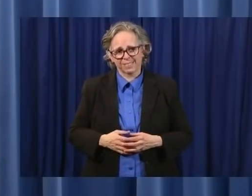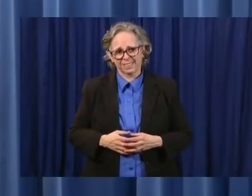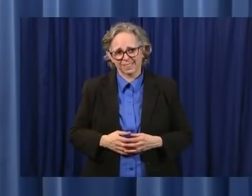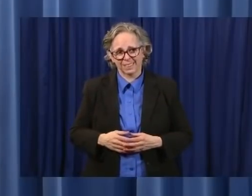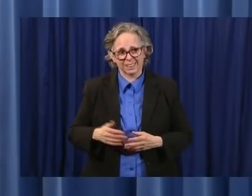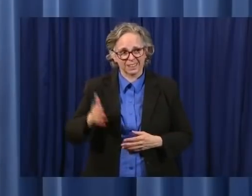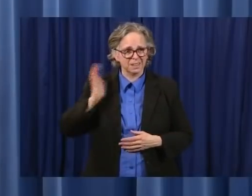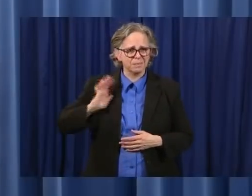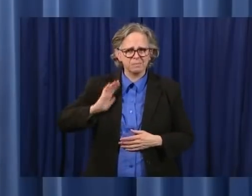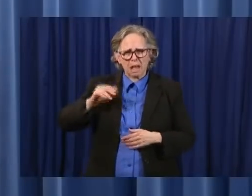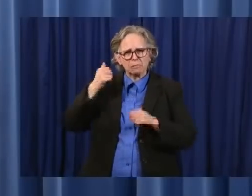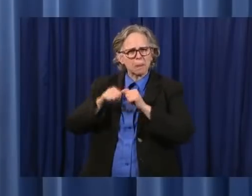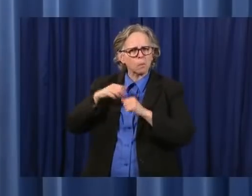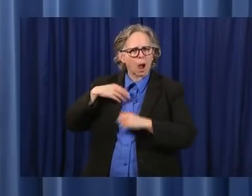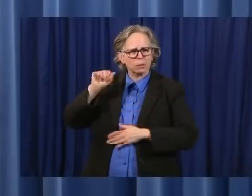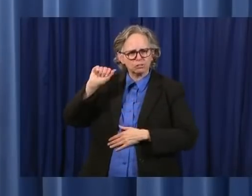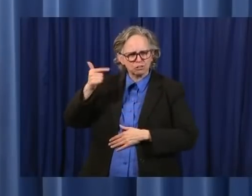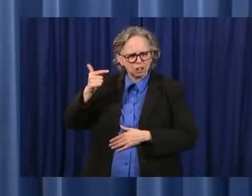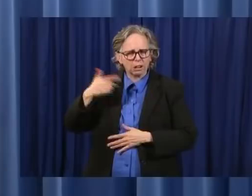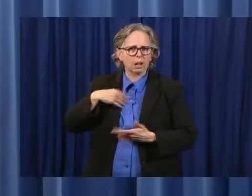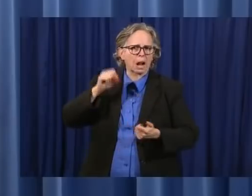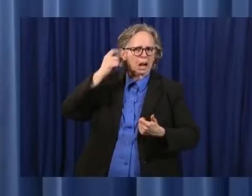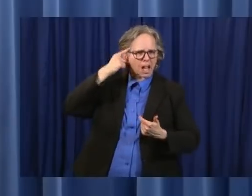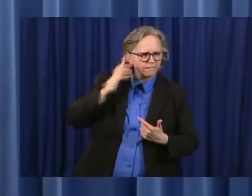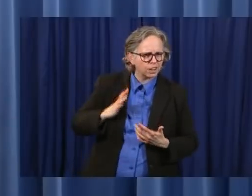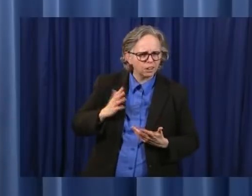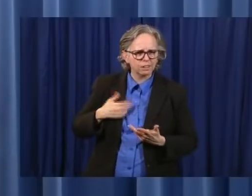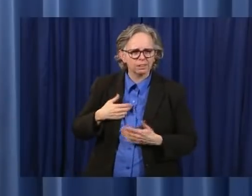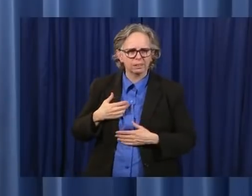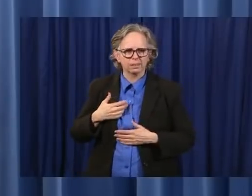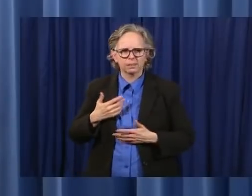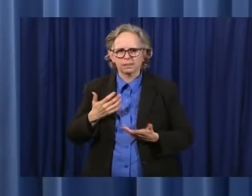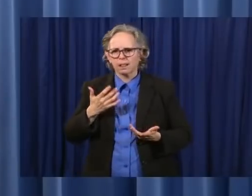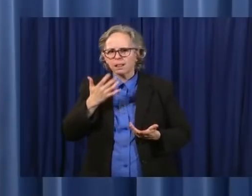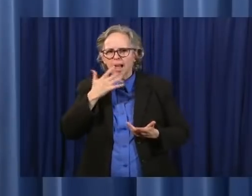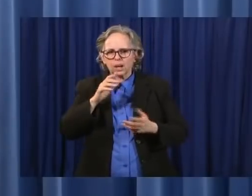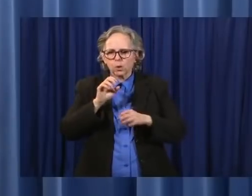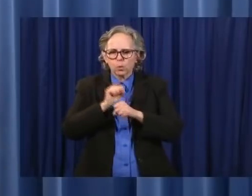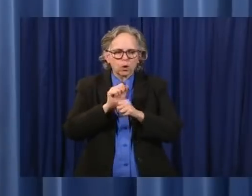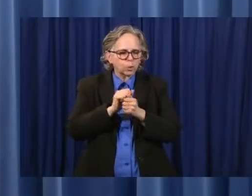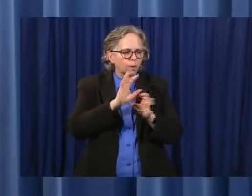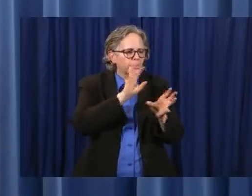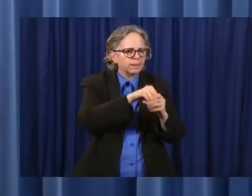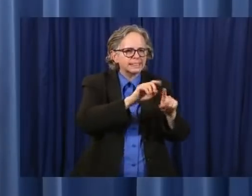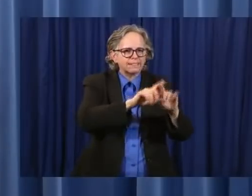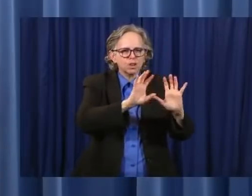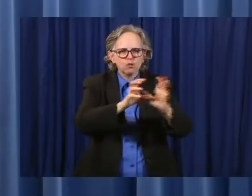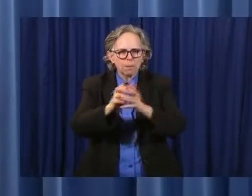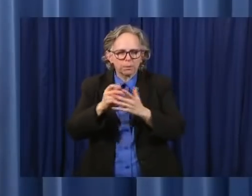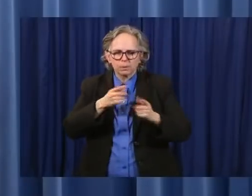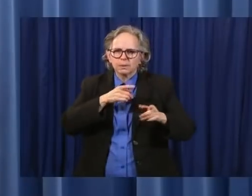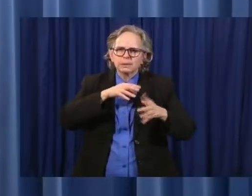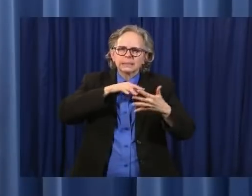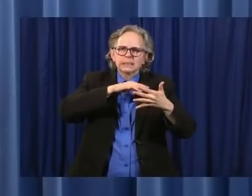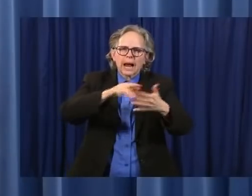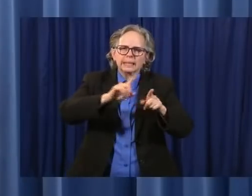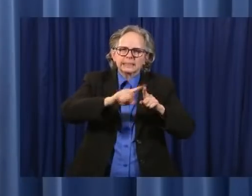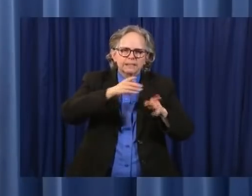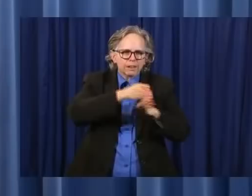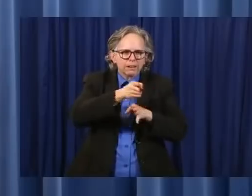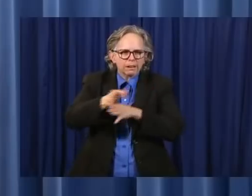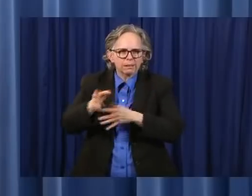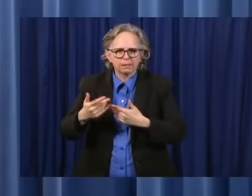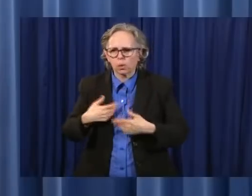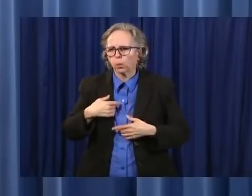I've been governor, is put together working groups to look at different things. We try to bring in people who really